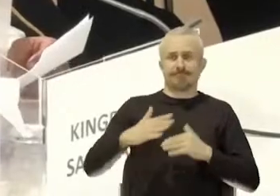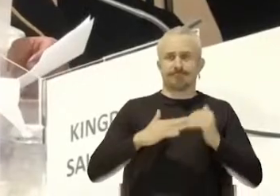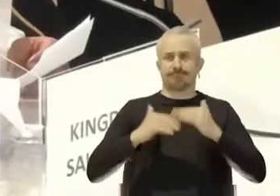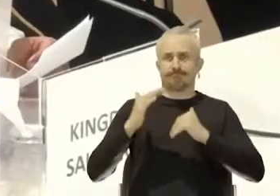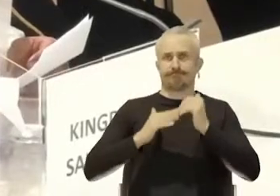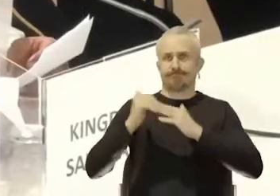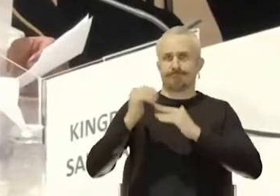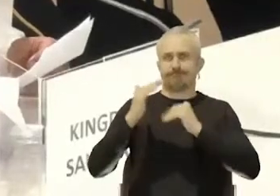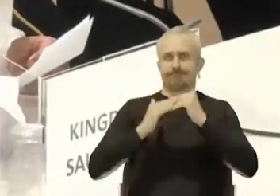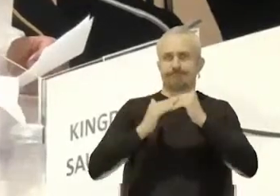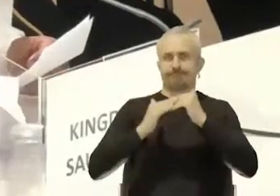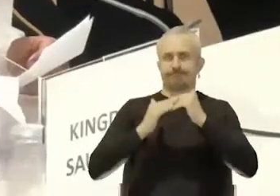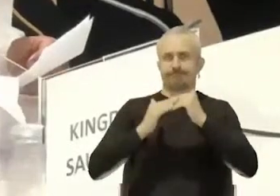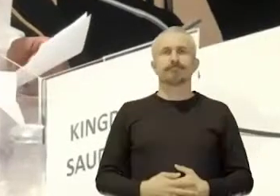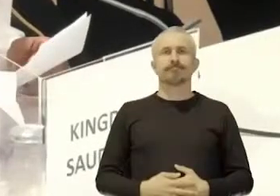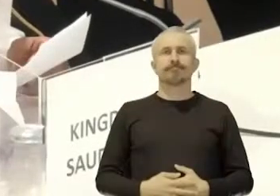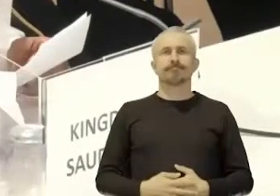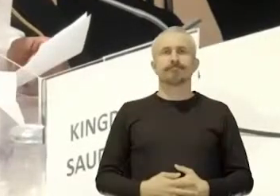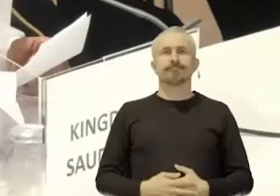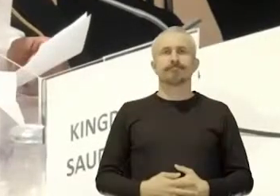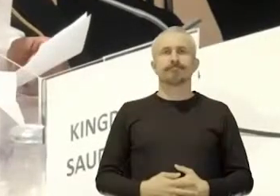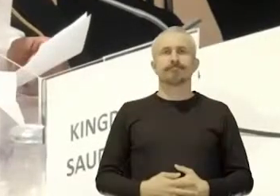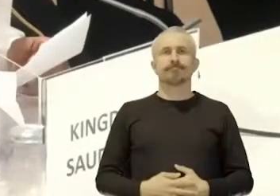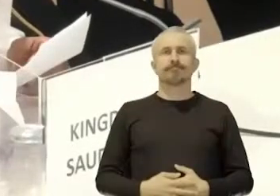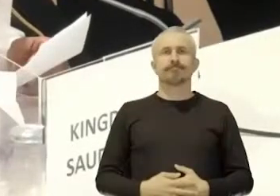reconstruction of certain areas.